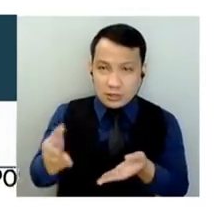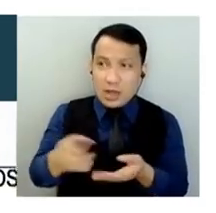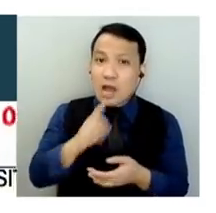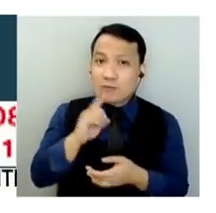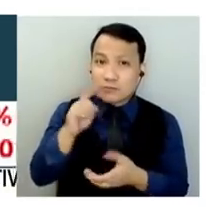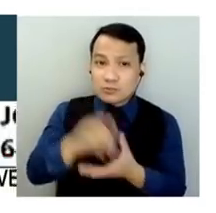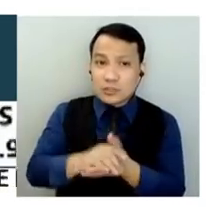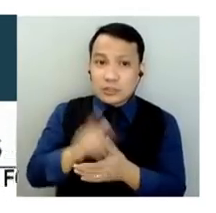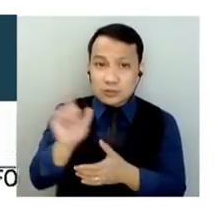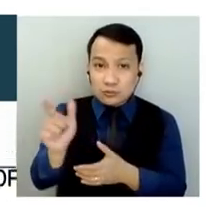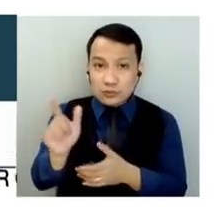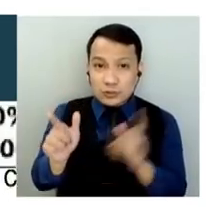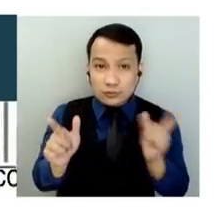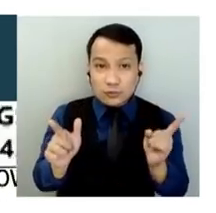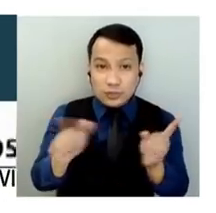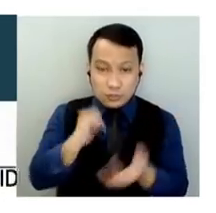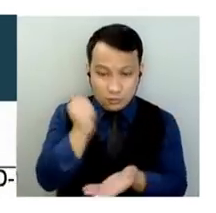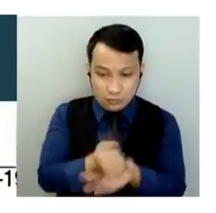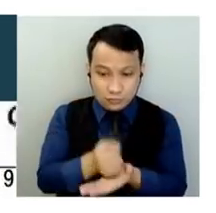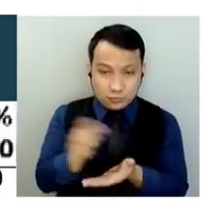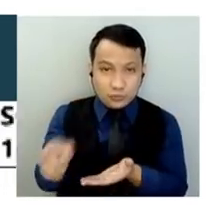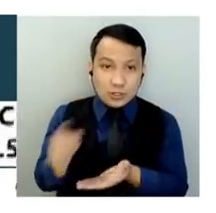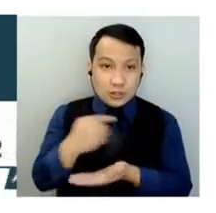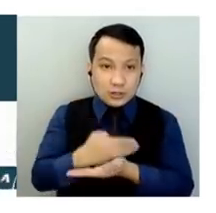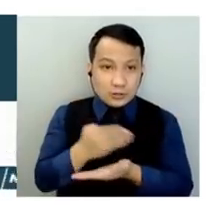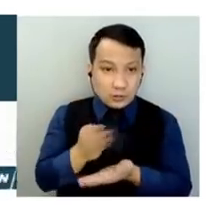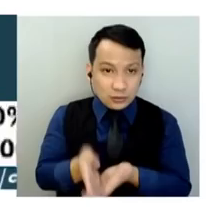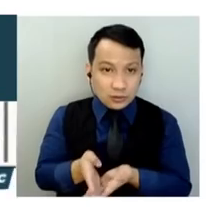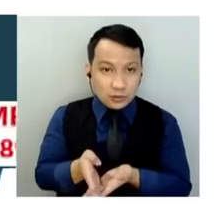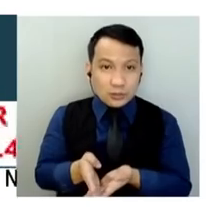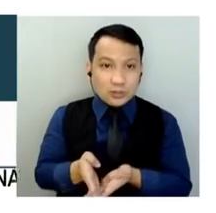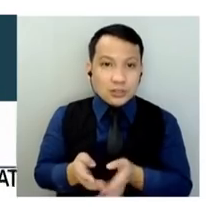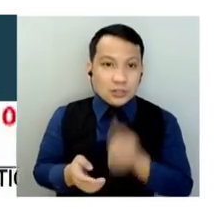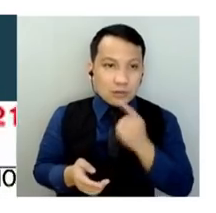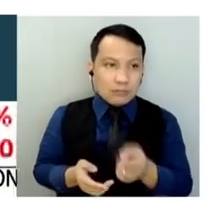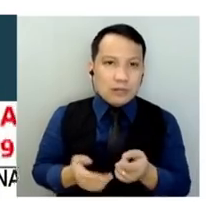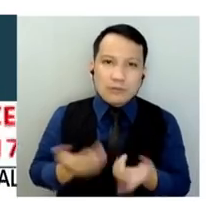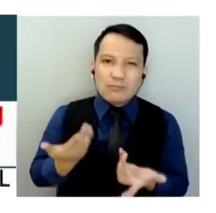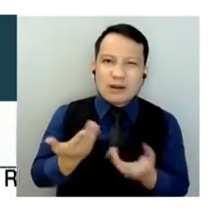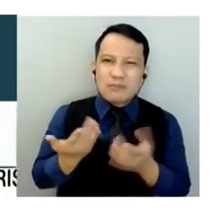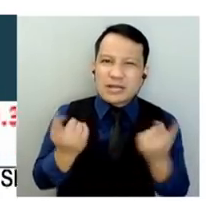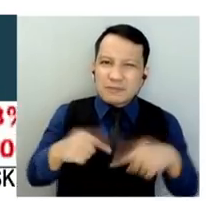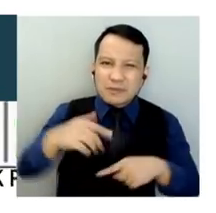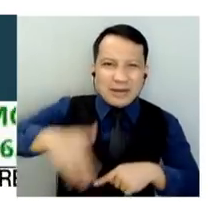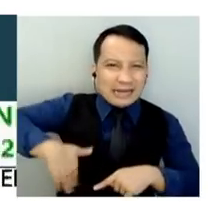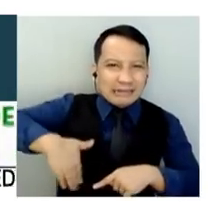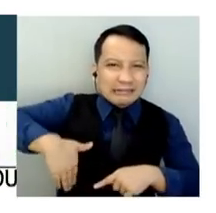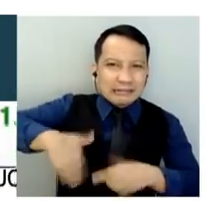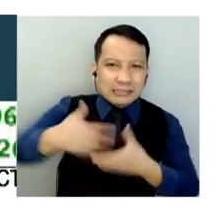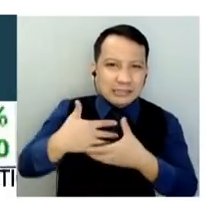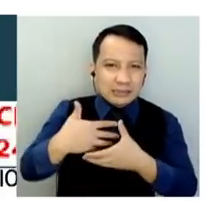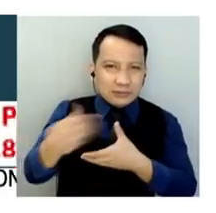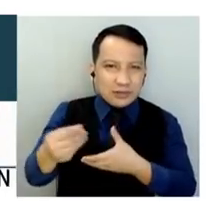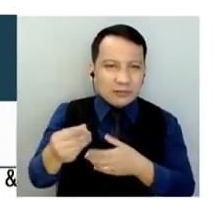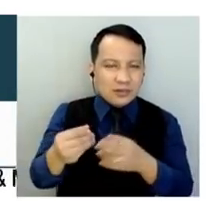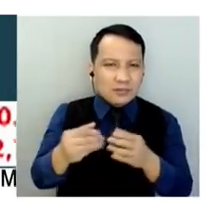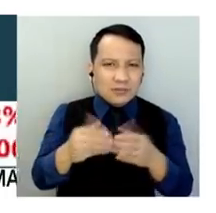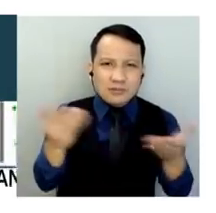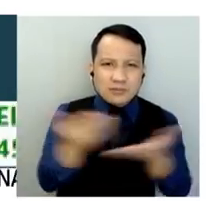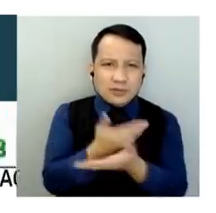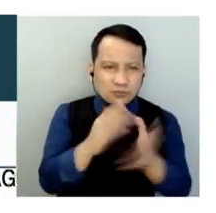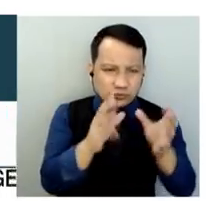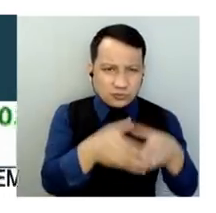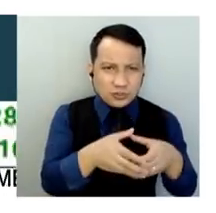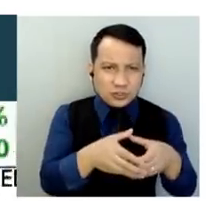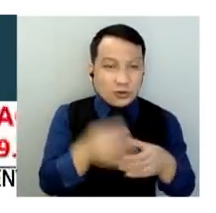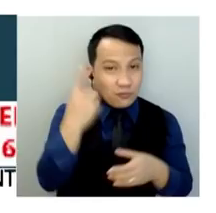the 2021 approved budget, but is for late release. So there's a new category today called for